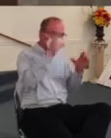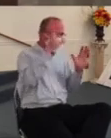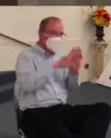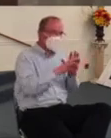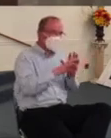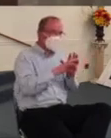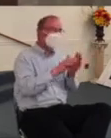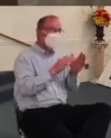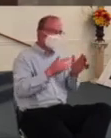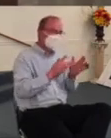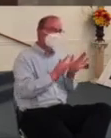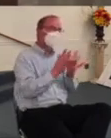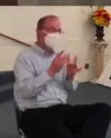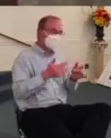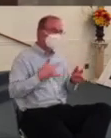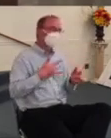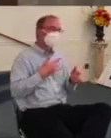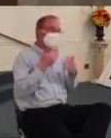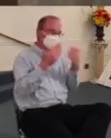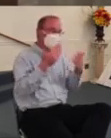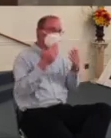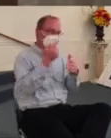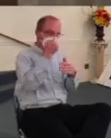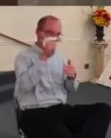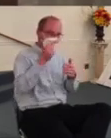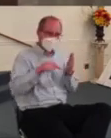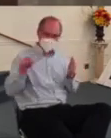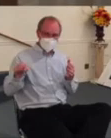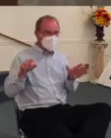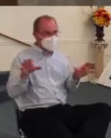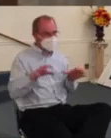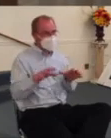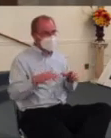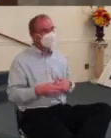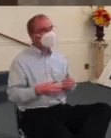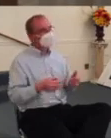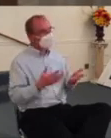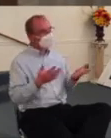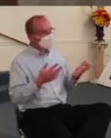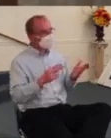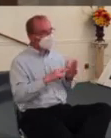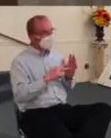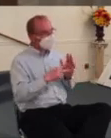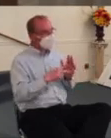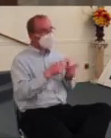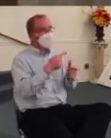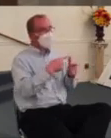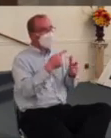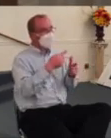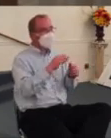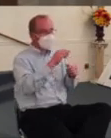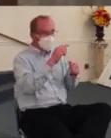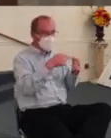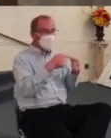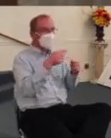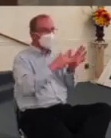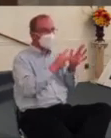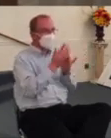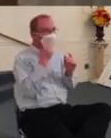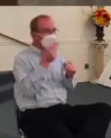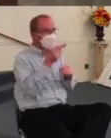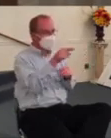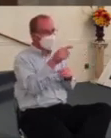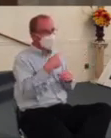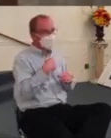done, then when he sees you or me seek to do